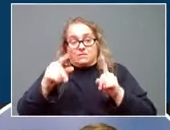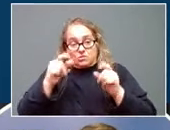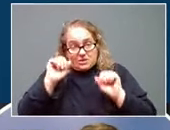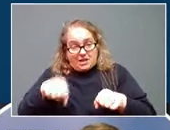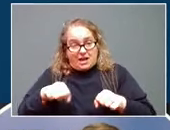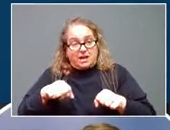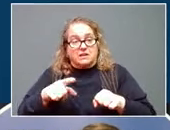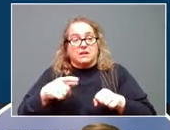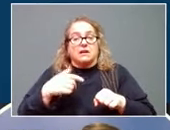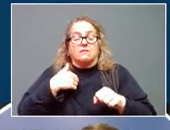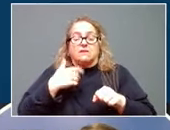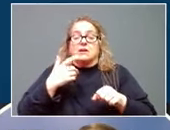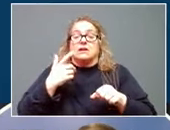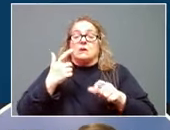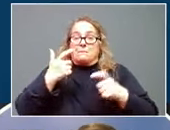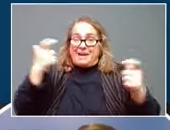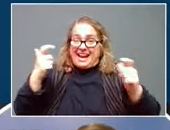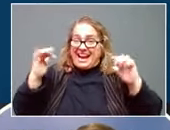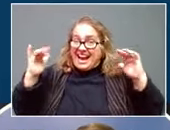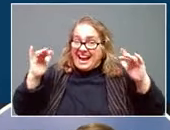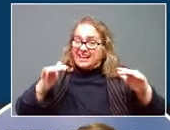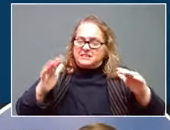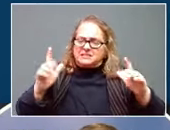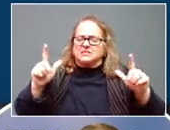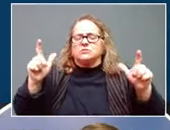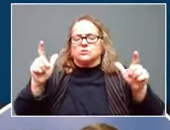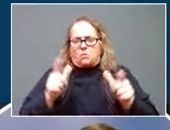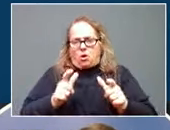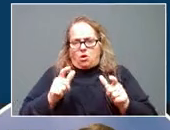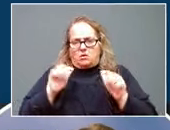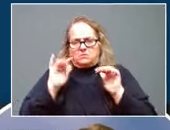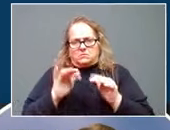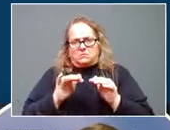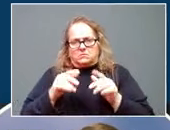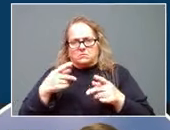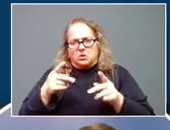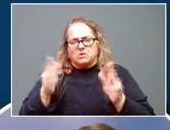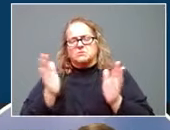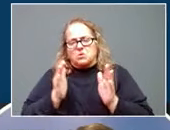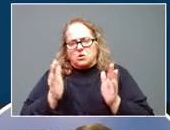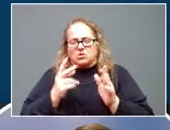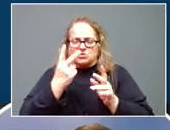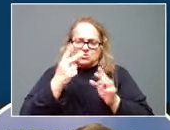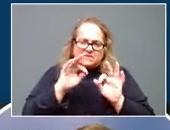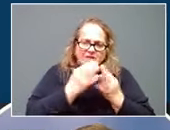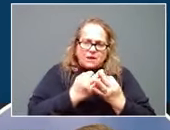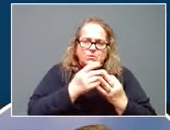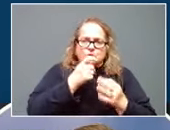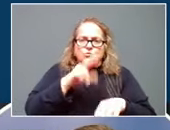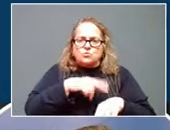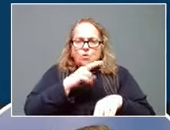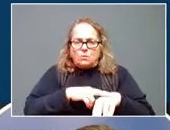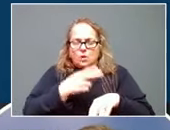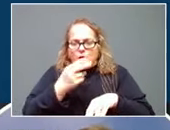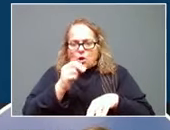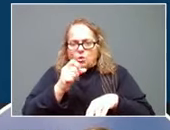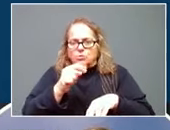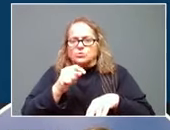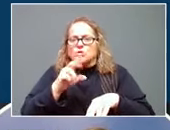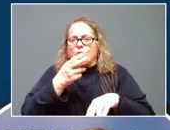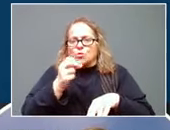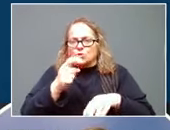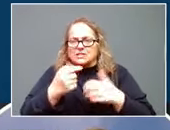think about making it just a little bit smaller, or two families that normally would host together, host them separate to keep them